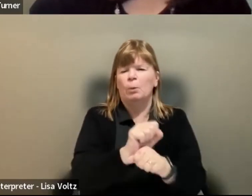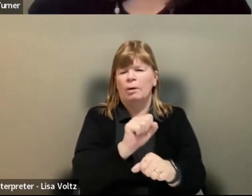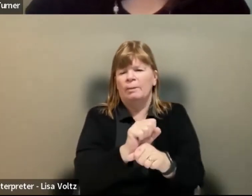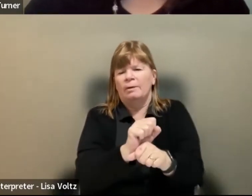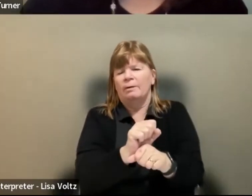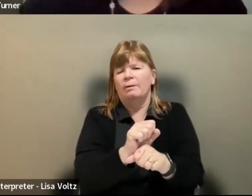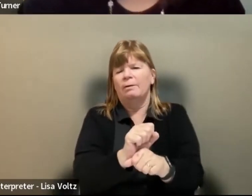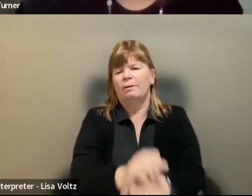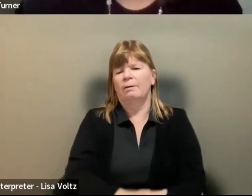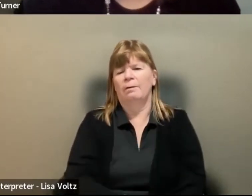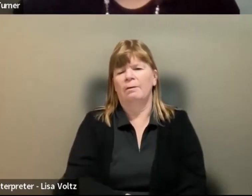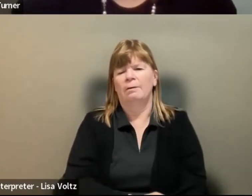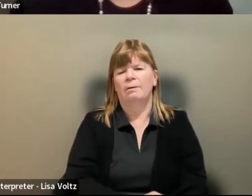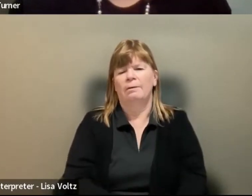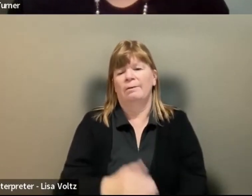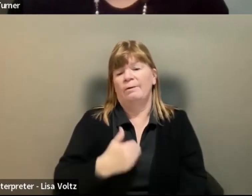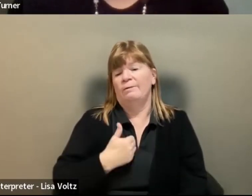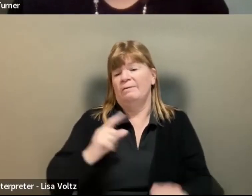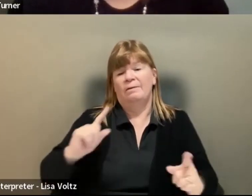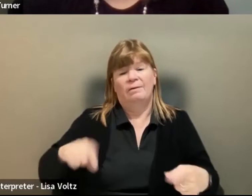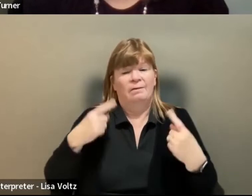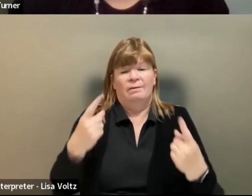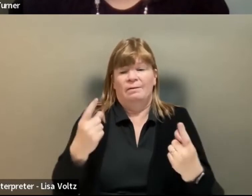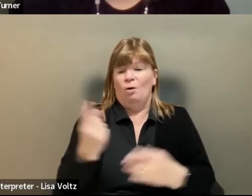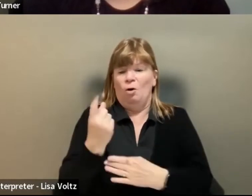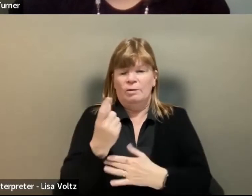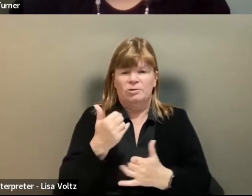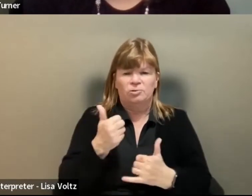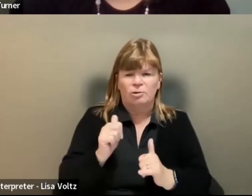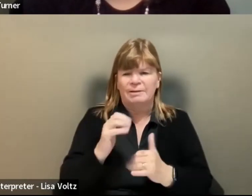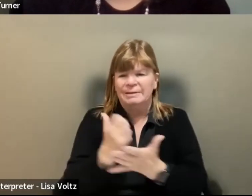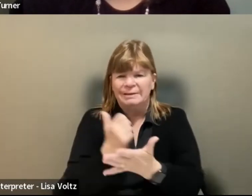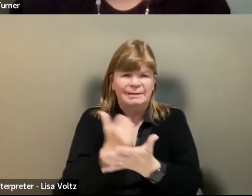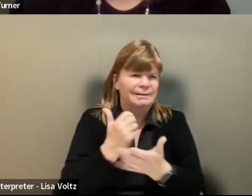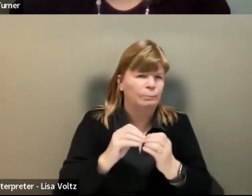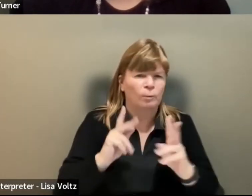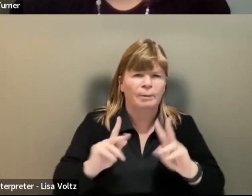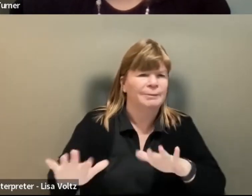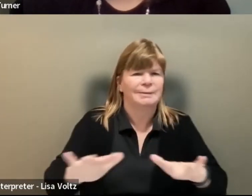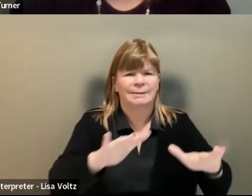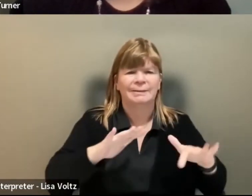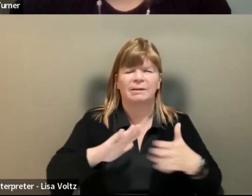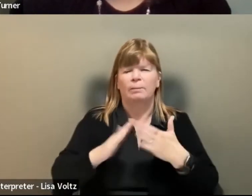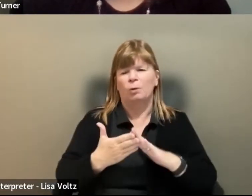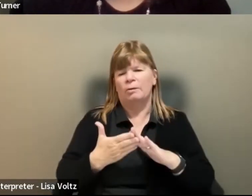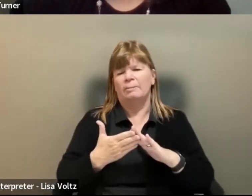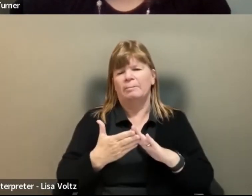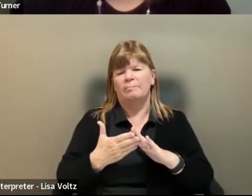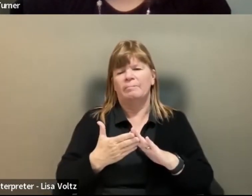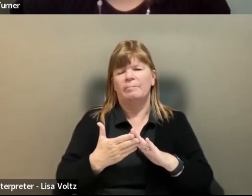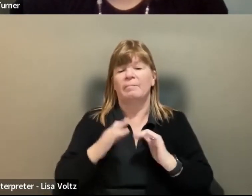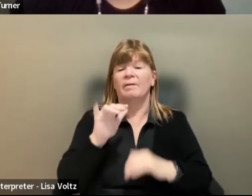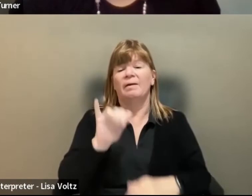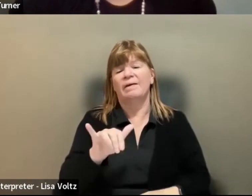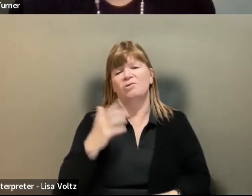we kind of have always lived under trying to get more people in the community, which of course is part of the reason